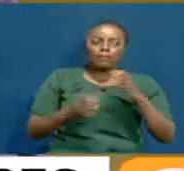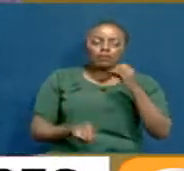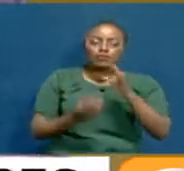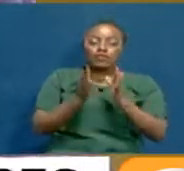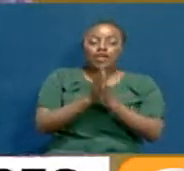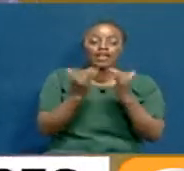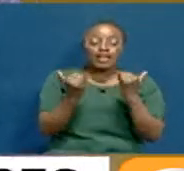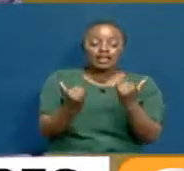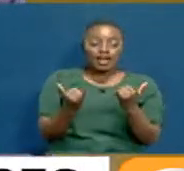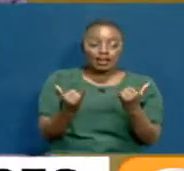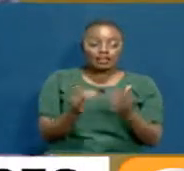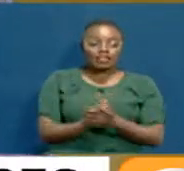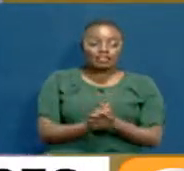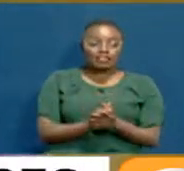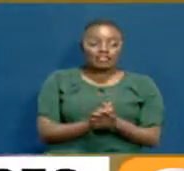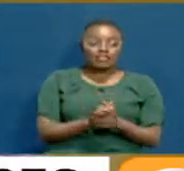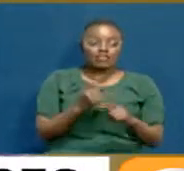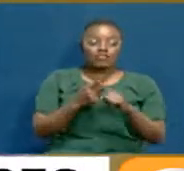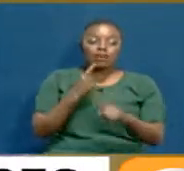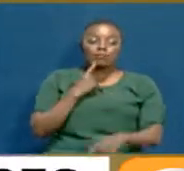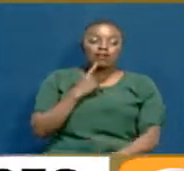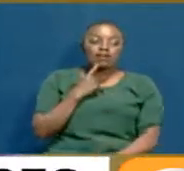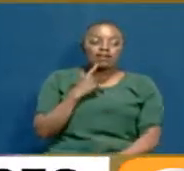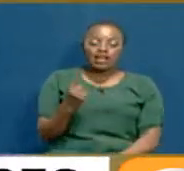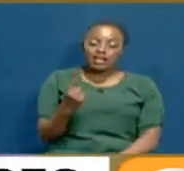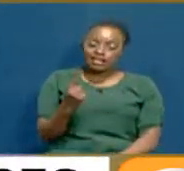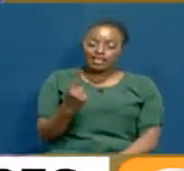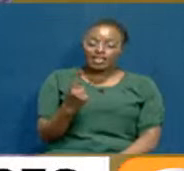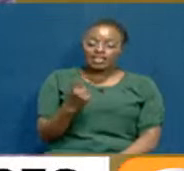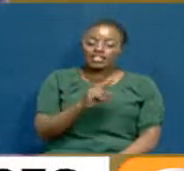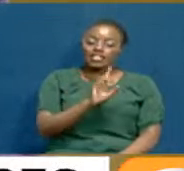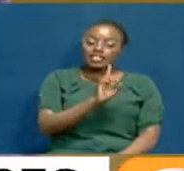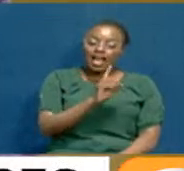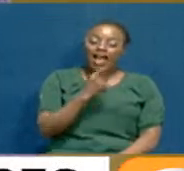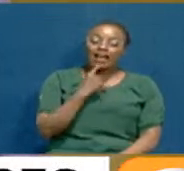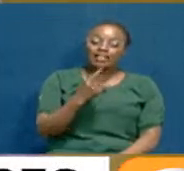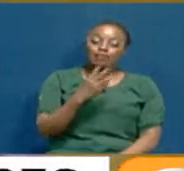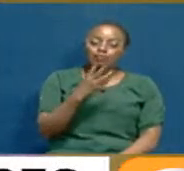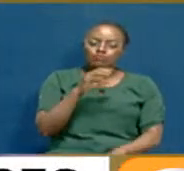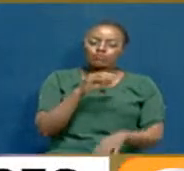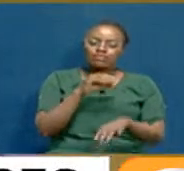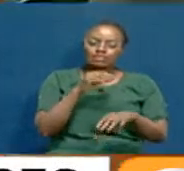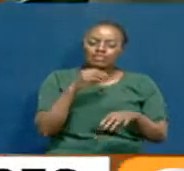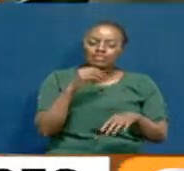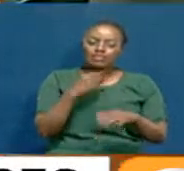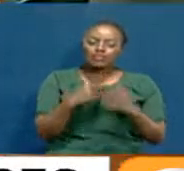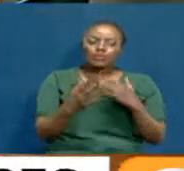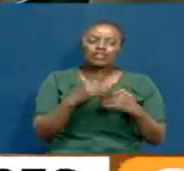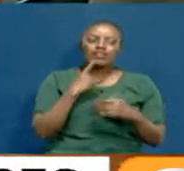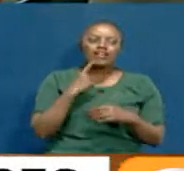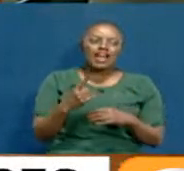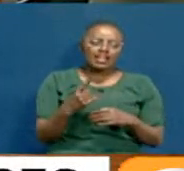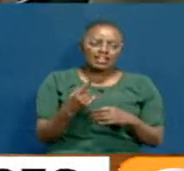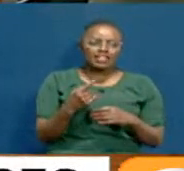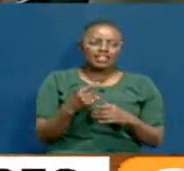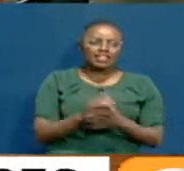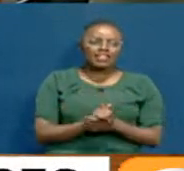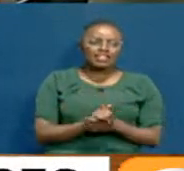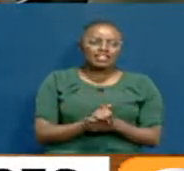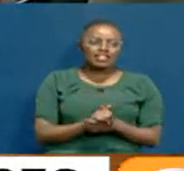And currently, Vicky, out of 100 shillings that we're actually collecting, so what are 70 shillings telling you?